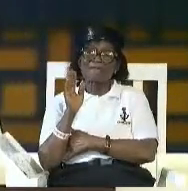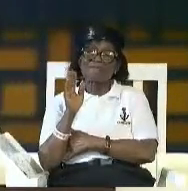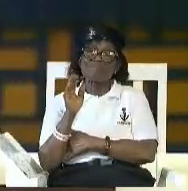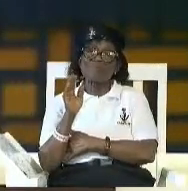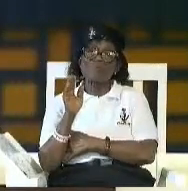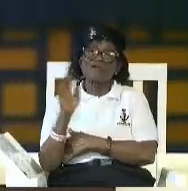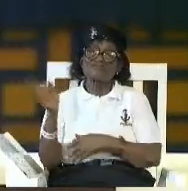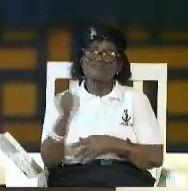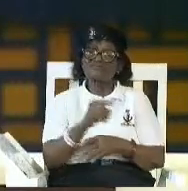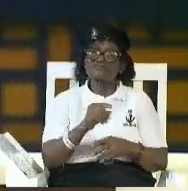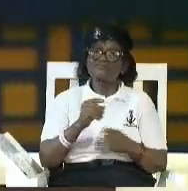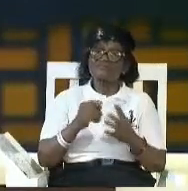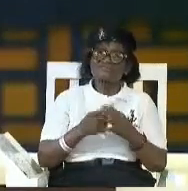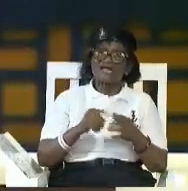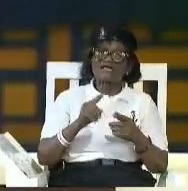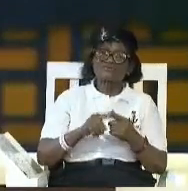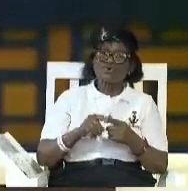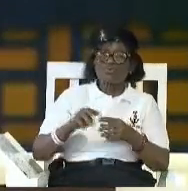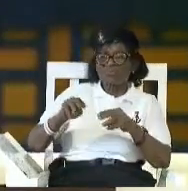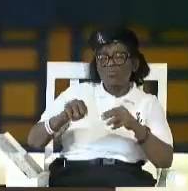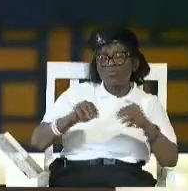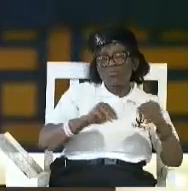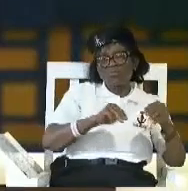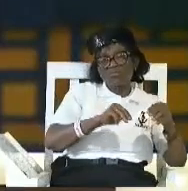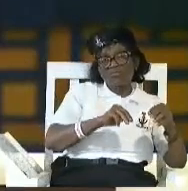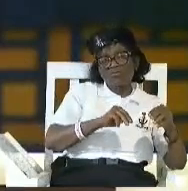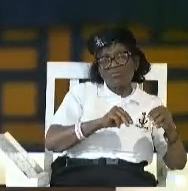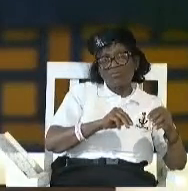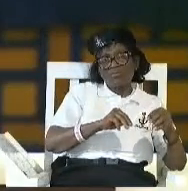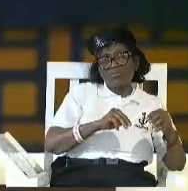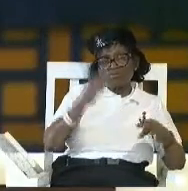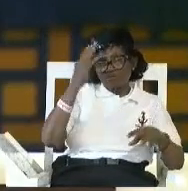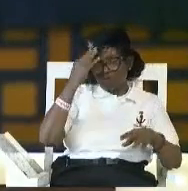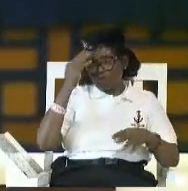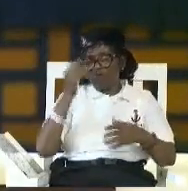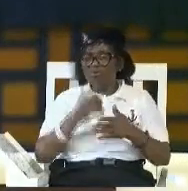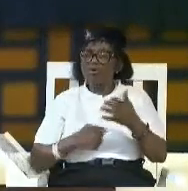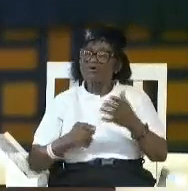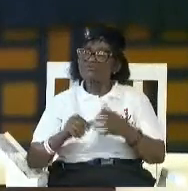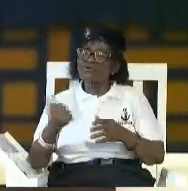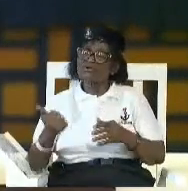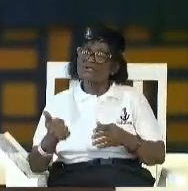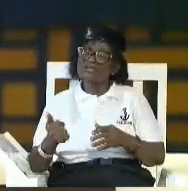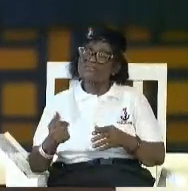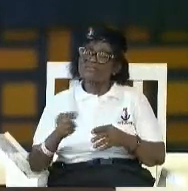you begin to know what others cannot know.